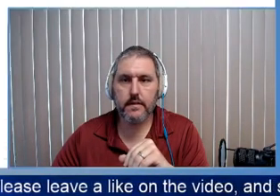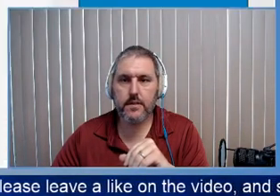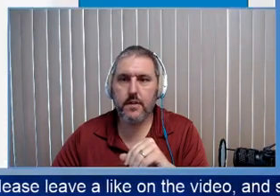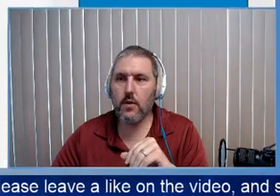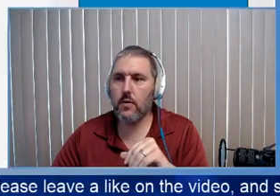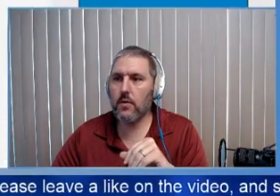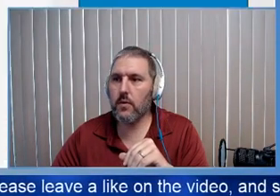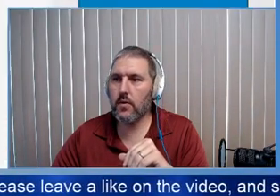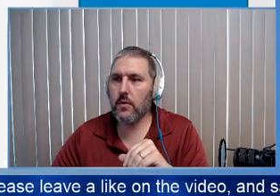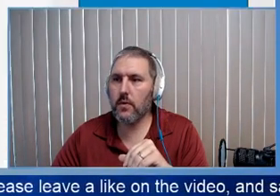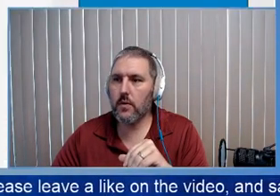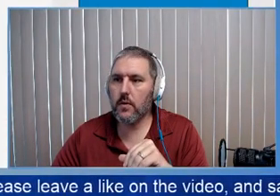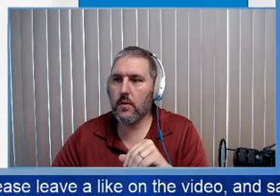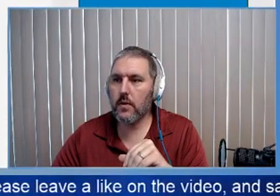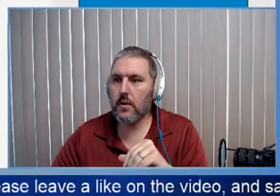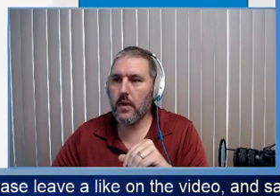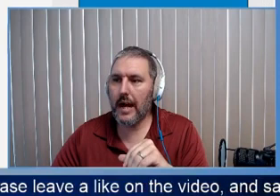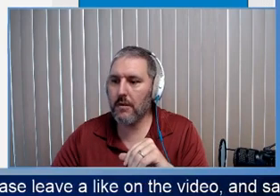So,